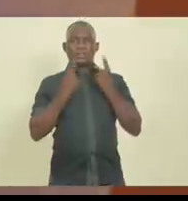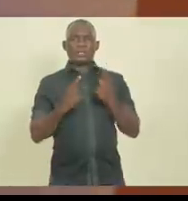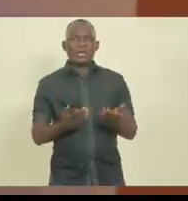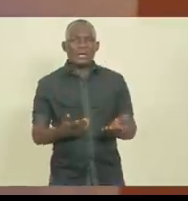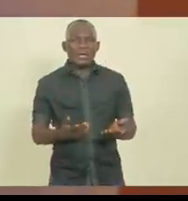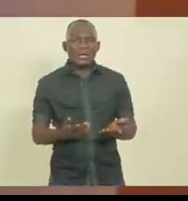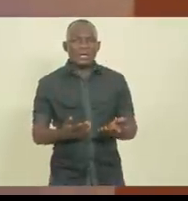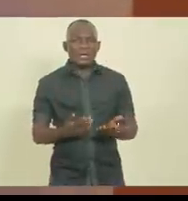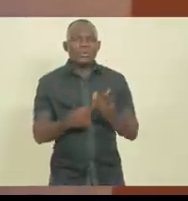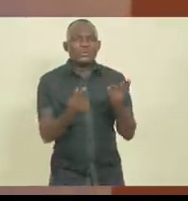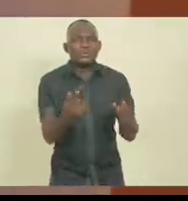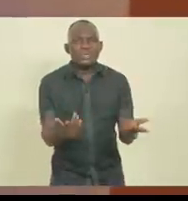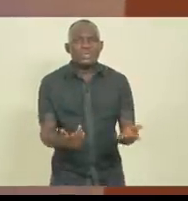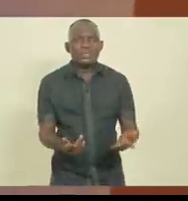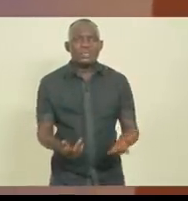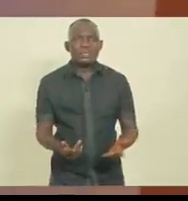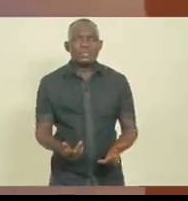Essie, what are you doing here?